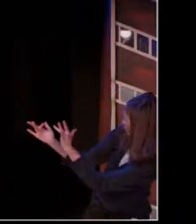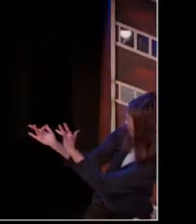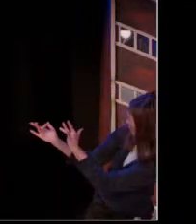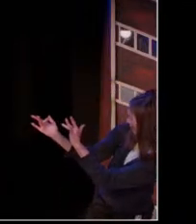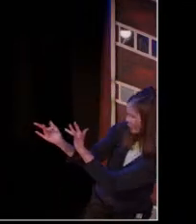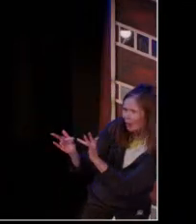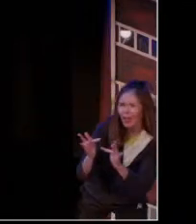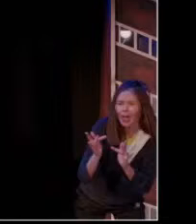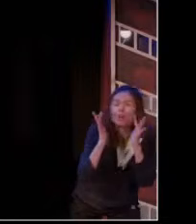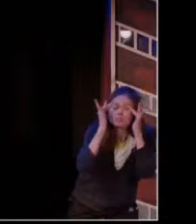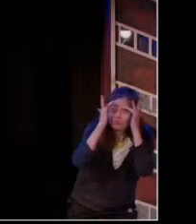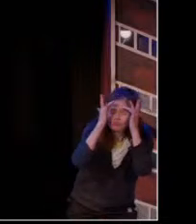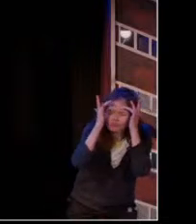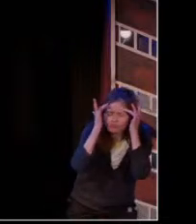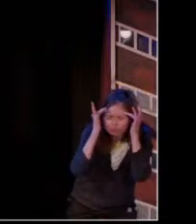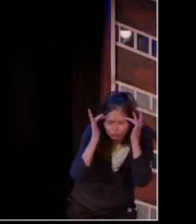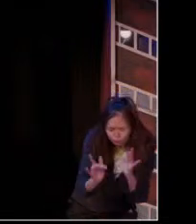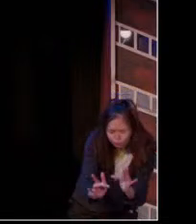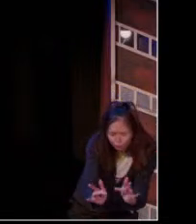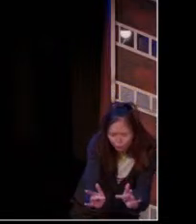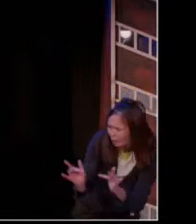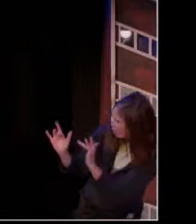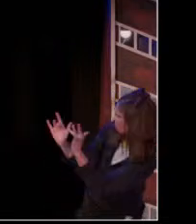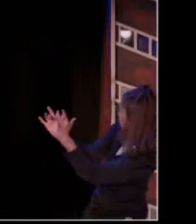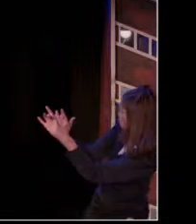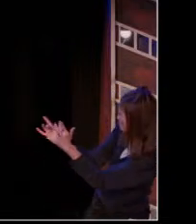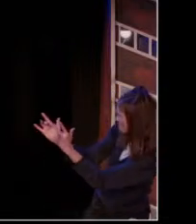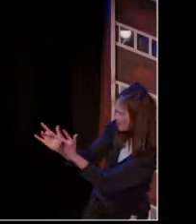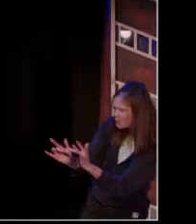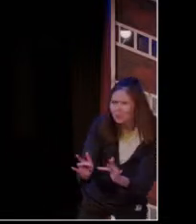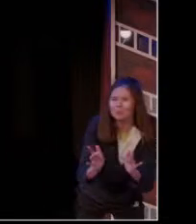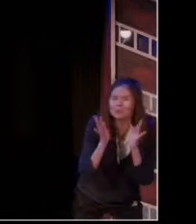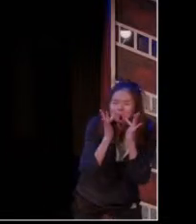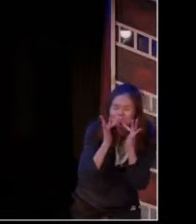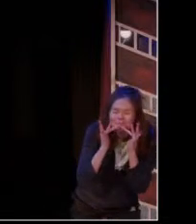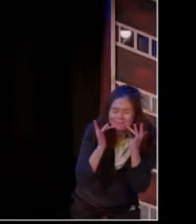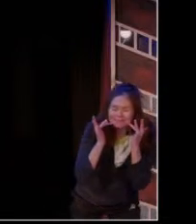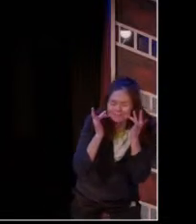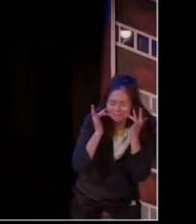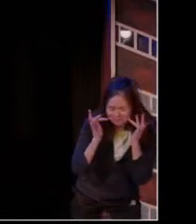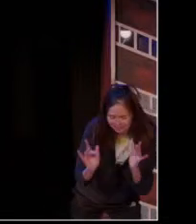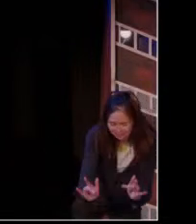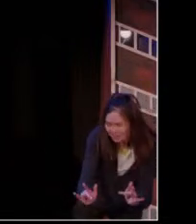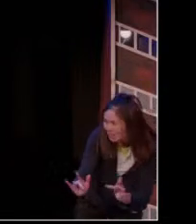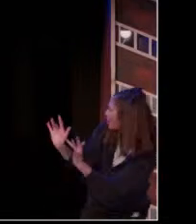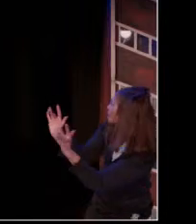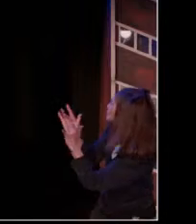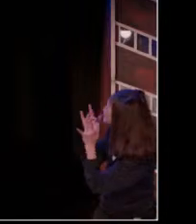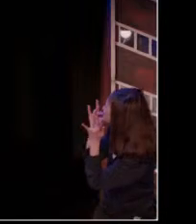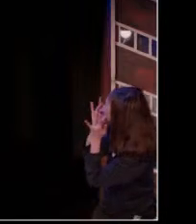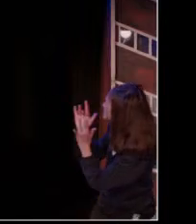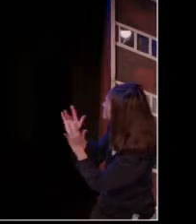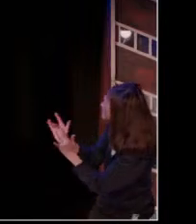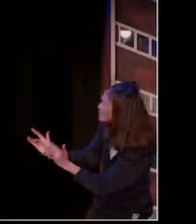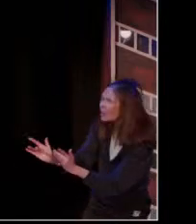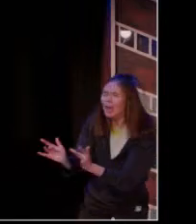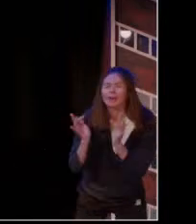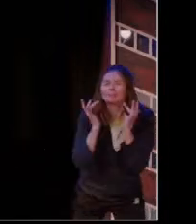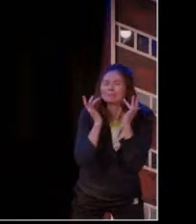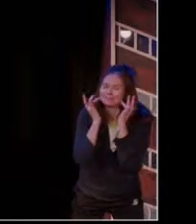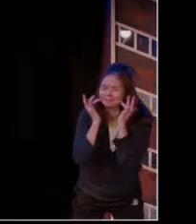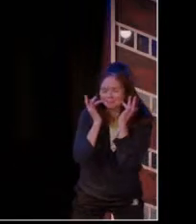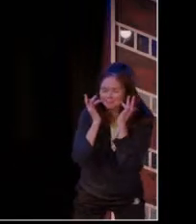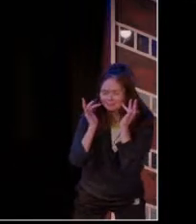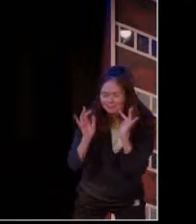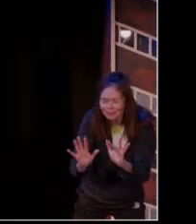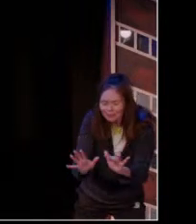the pretty dimples of chin and cheek, his smile, the very mould and frame